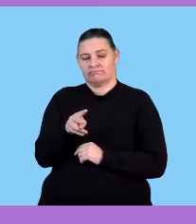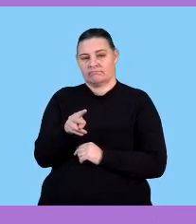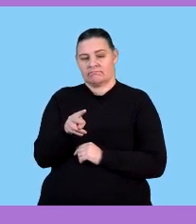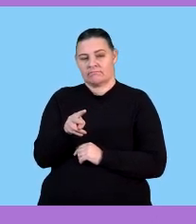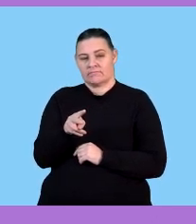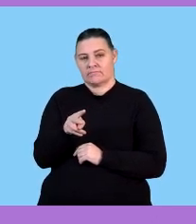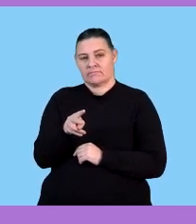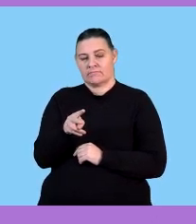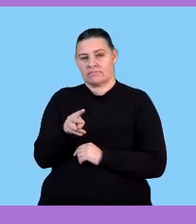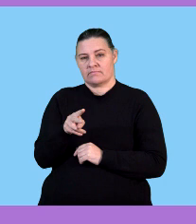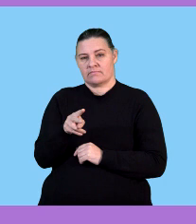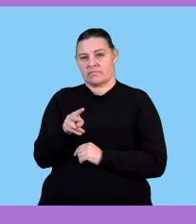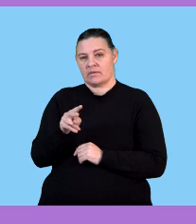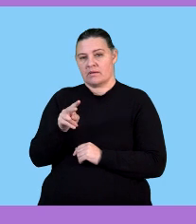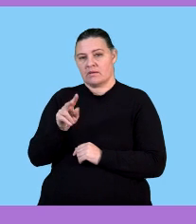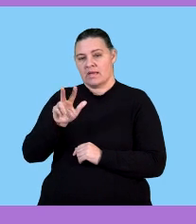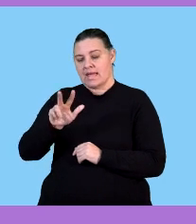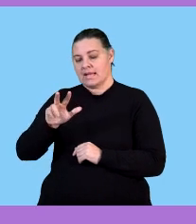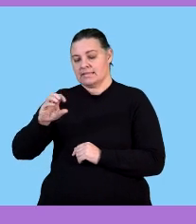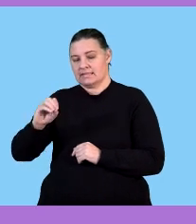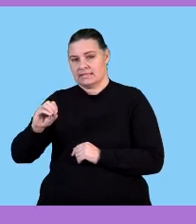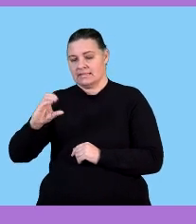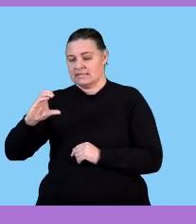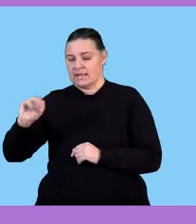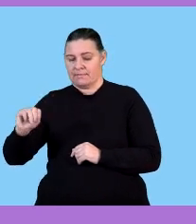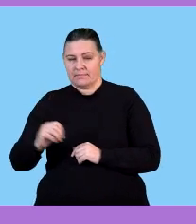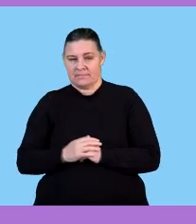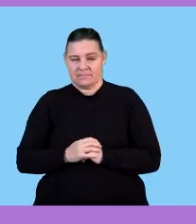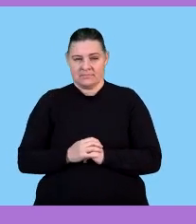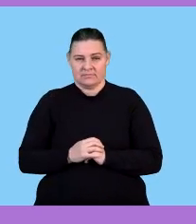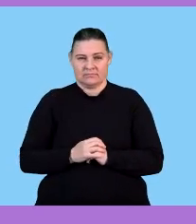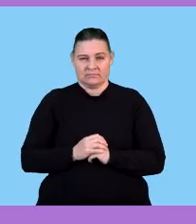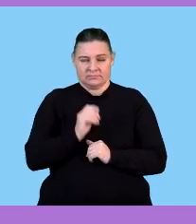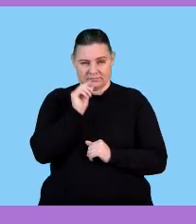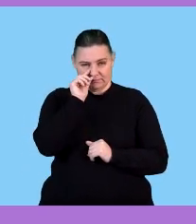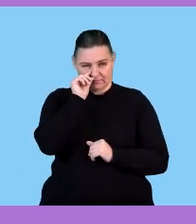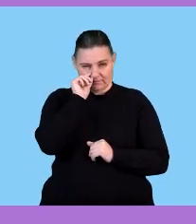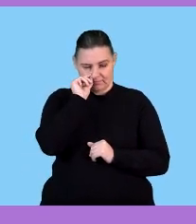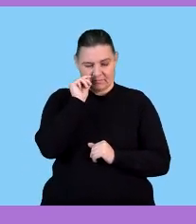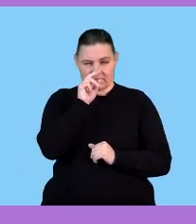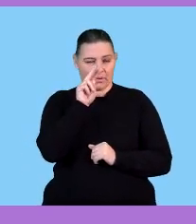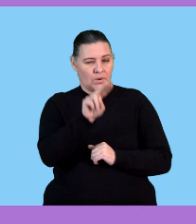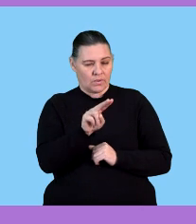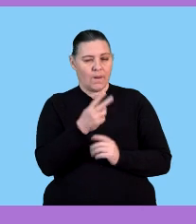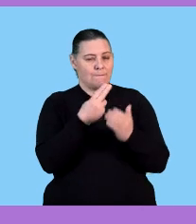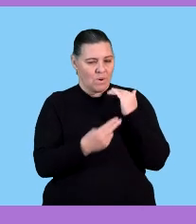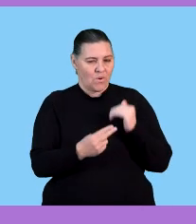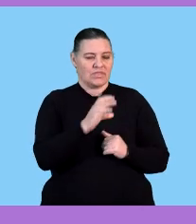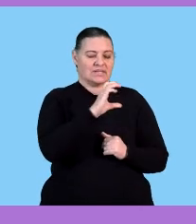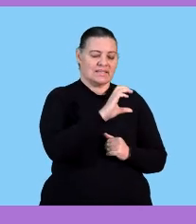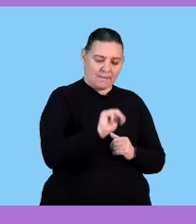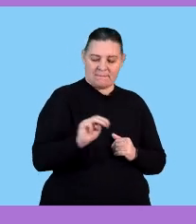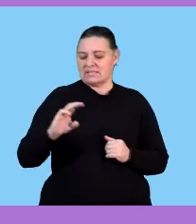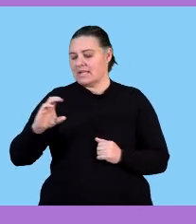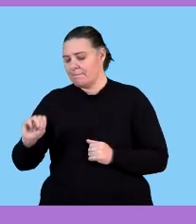2 centimeters is equivalent to 80 centimeters. All right, now look at that. Both of those